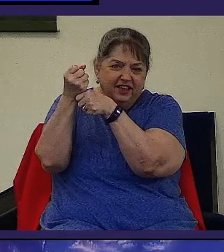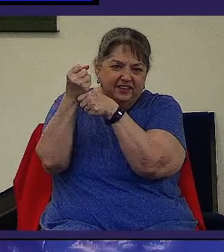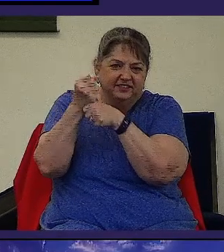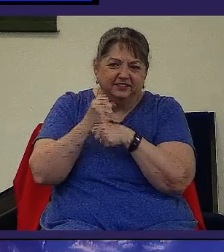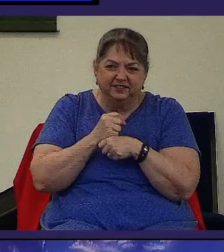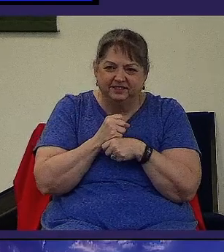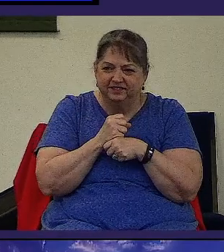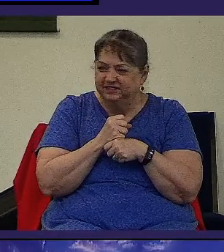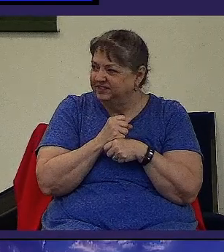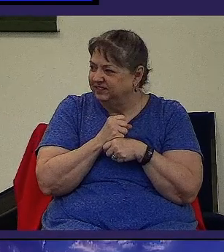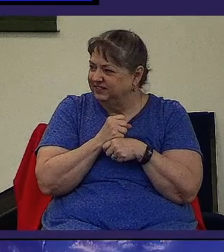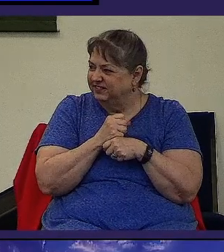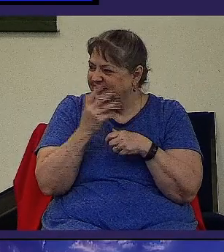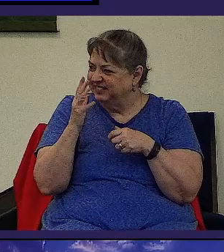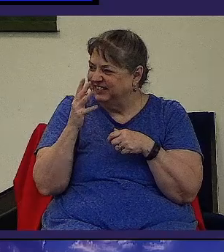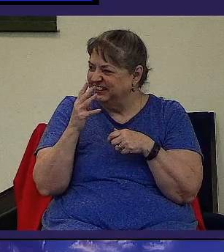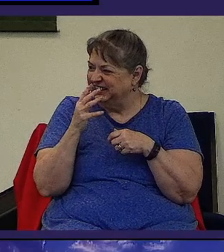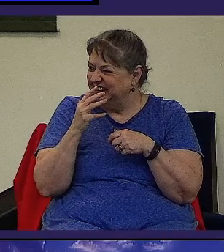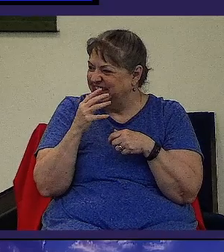ray